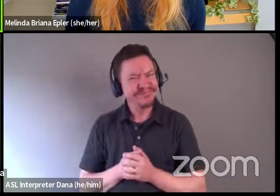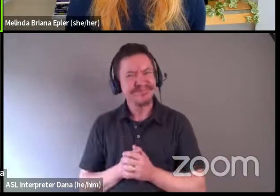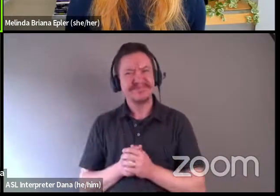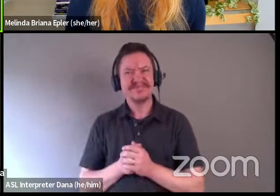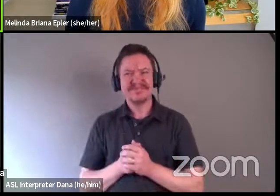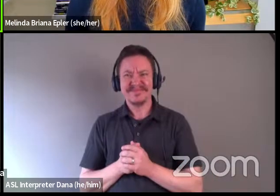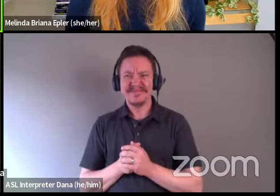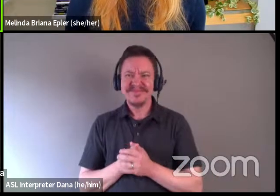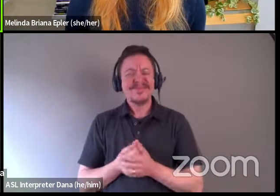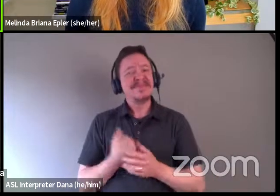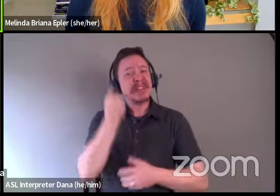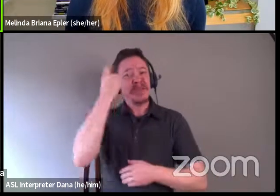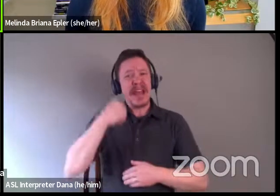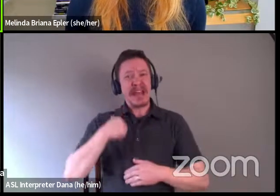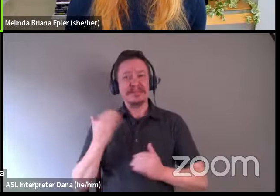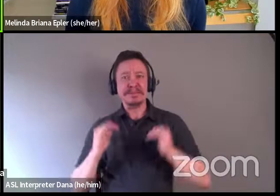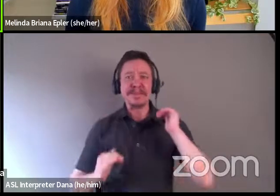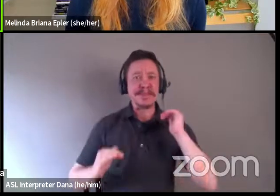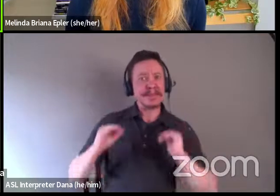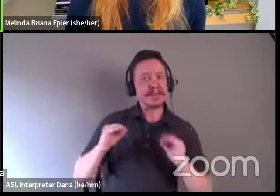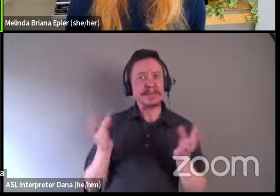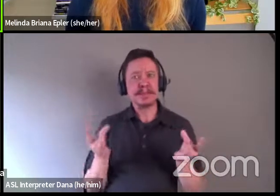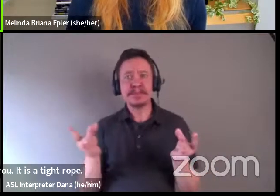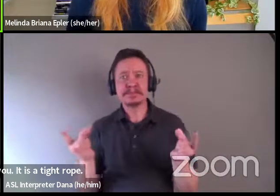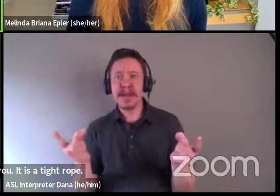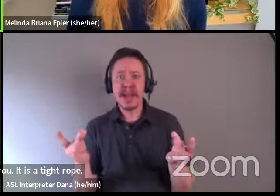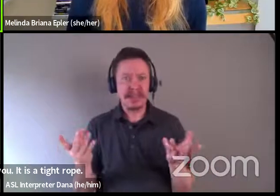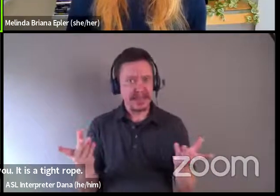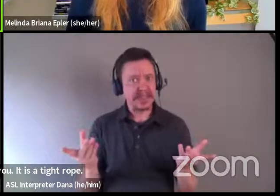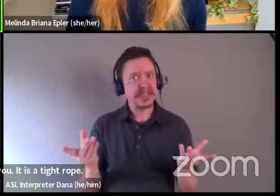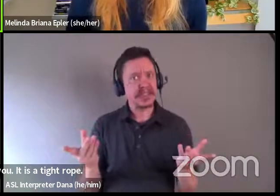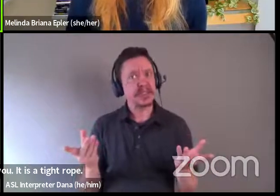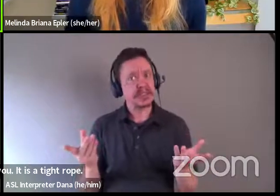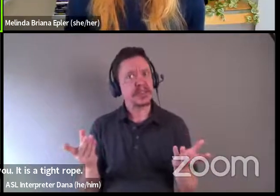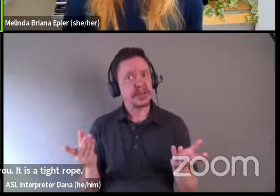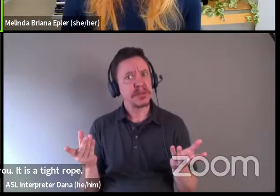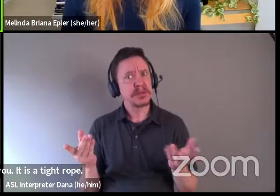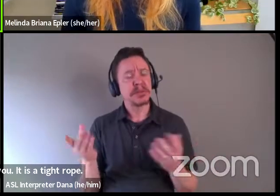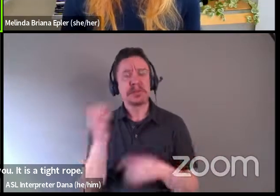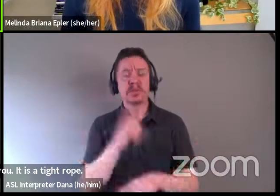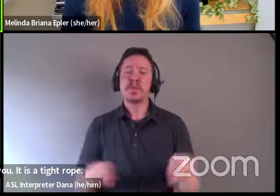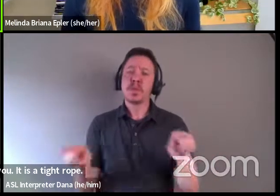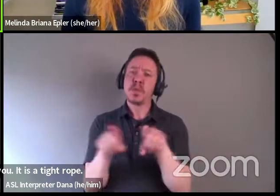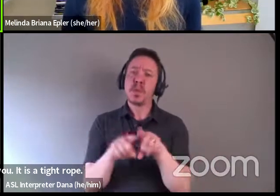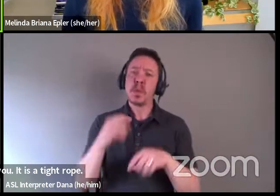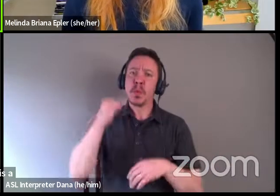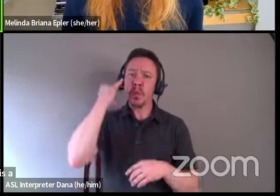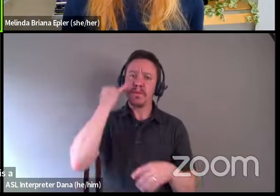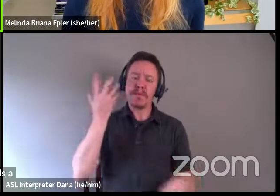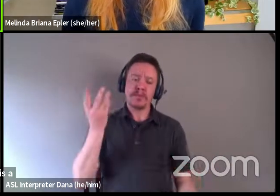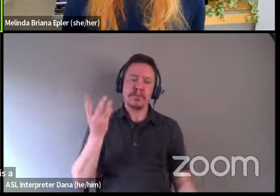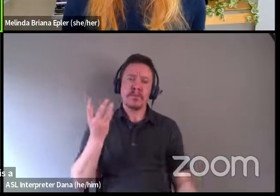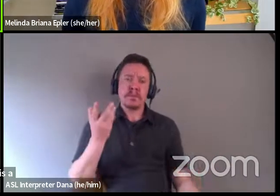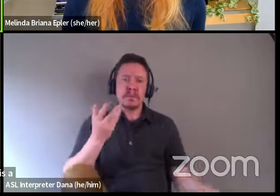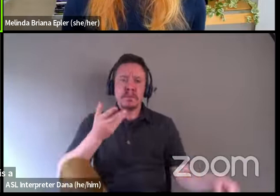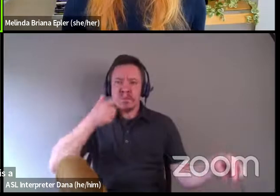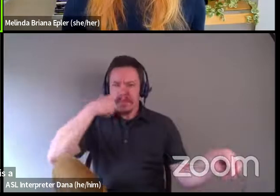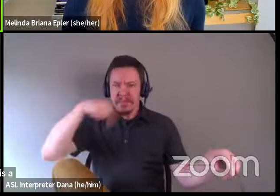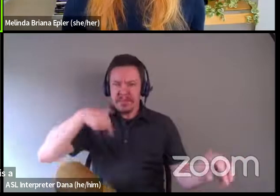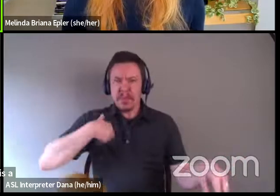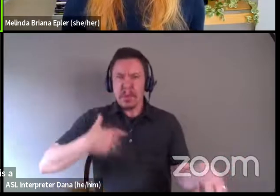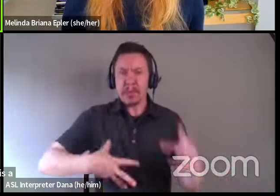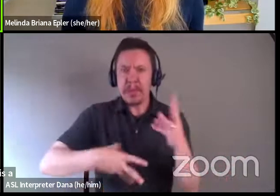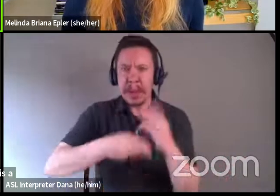a balance you have to do. And also, if I can add this bit, I